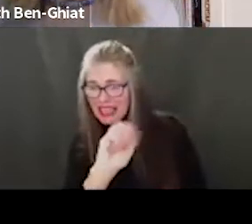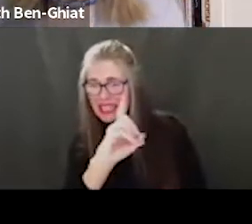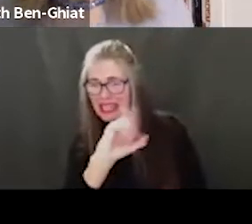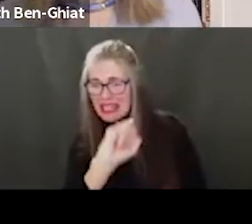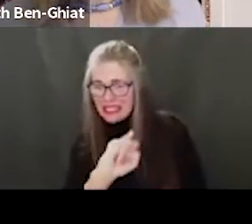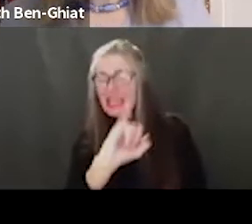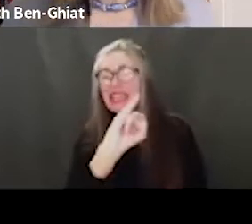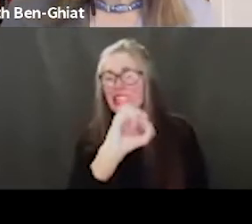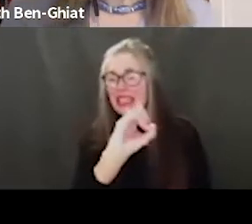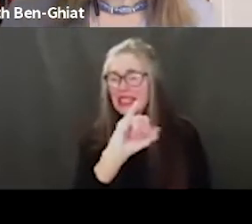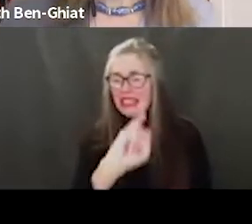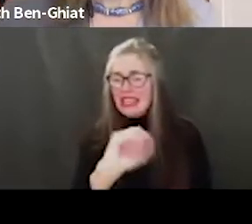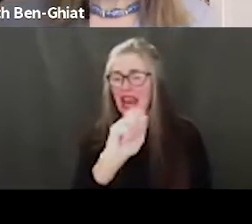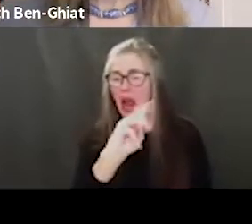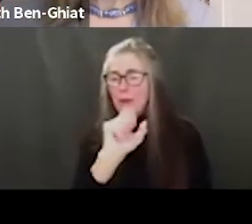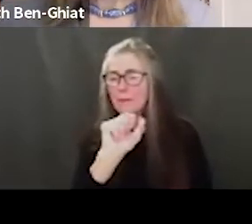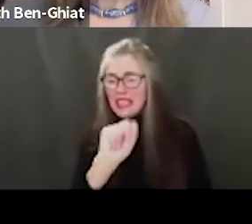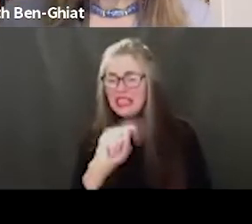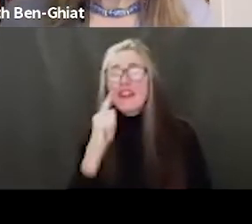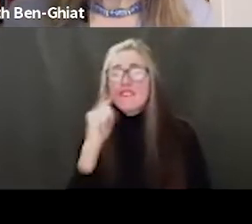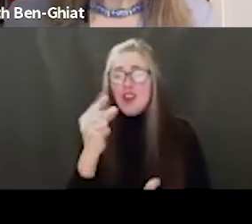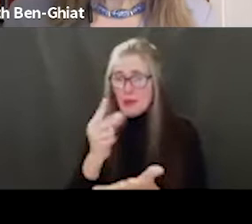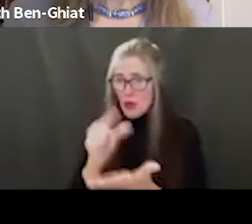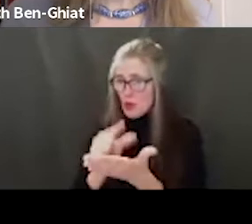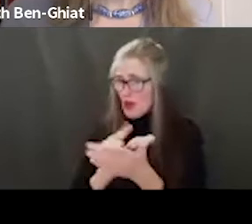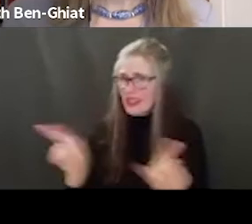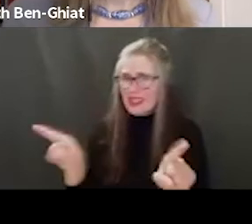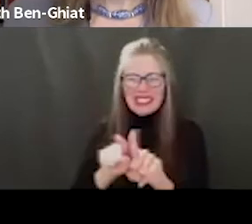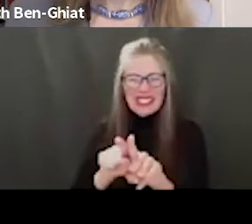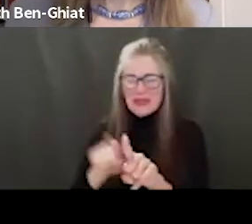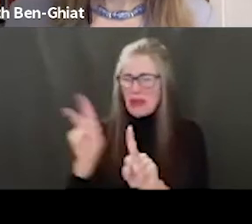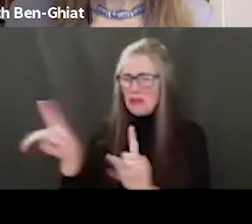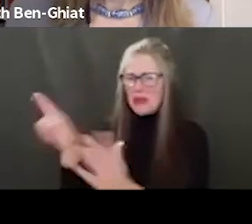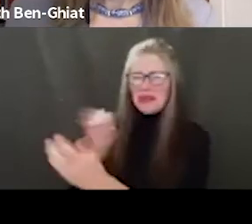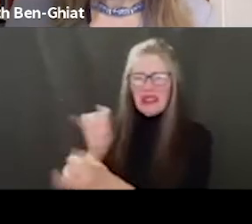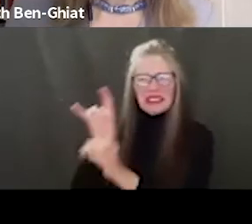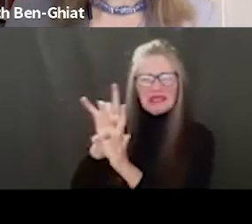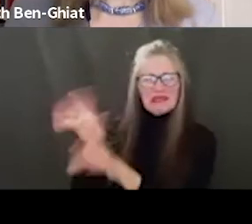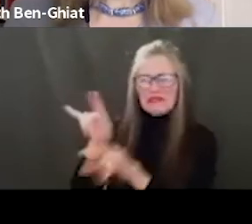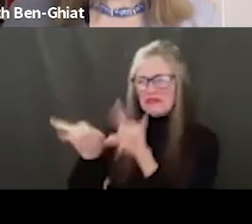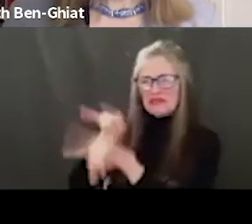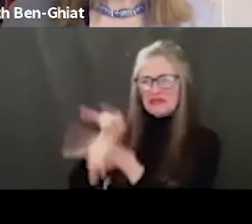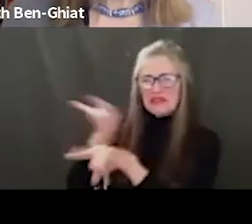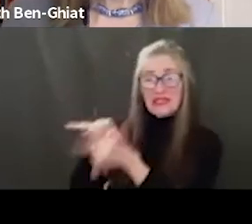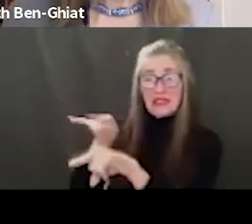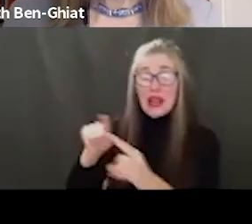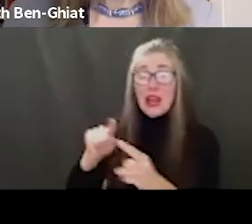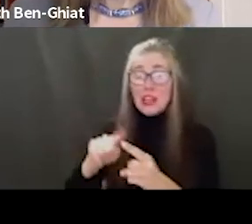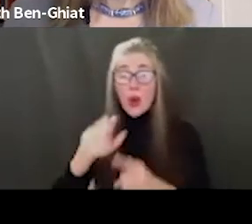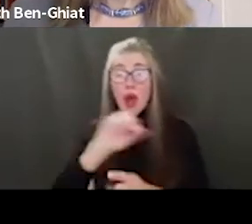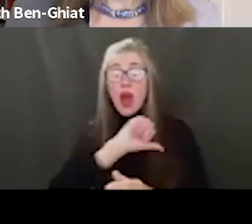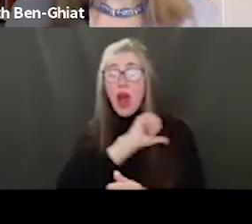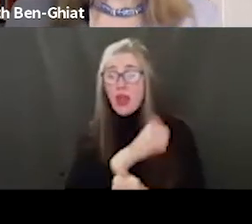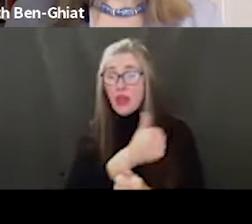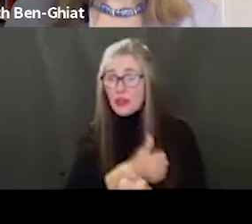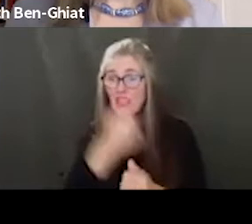Democratic heads of state see their departures from office as an opportunity to build on their legacy. But authoritarians regard